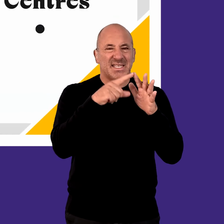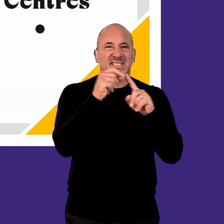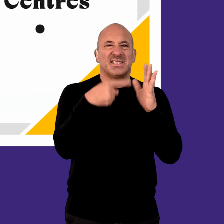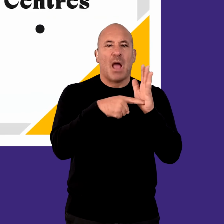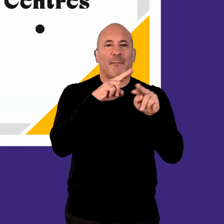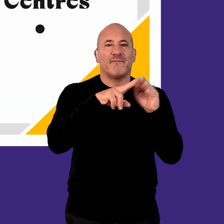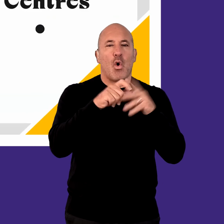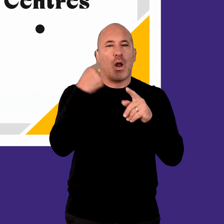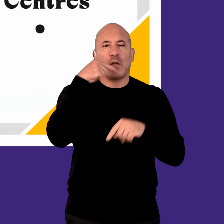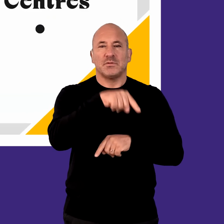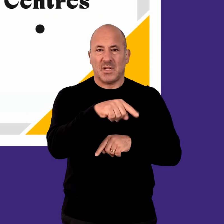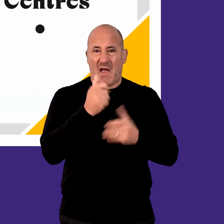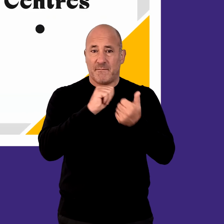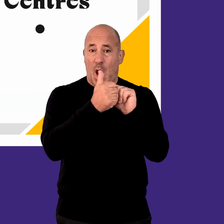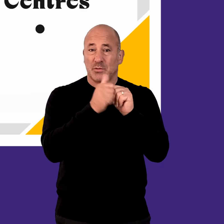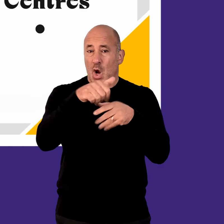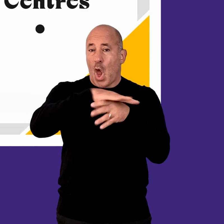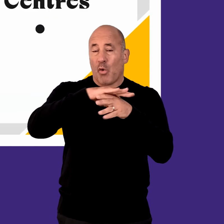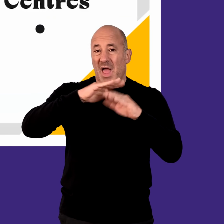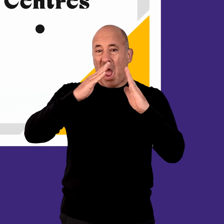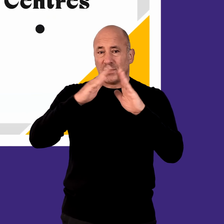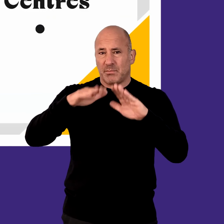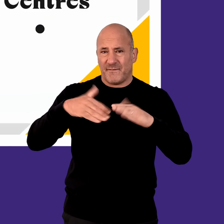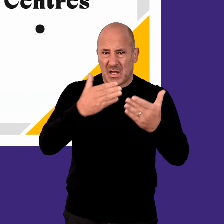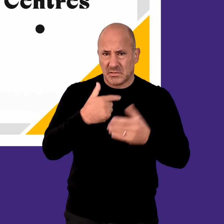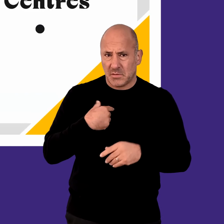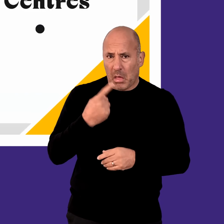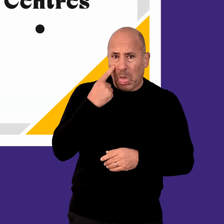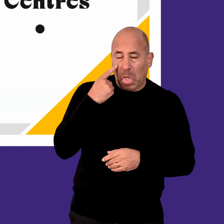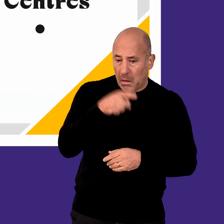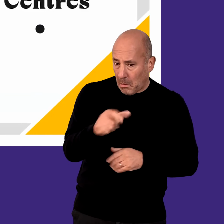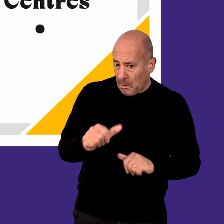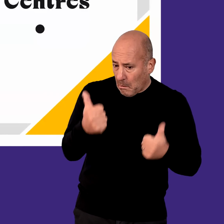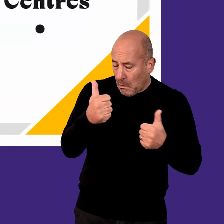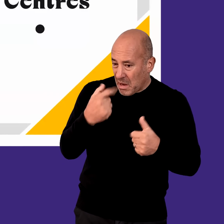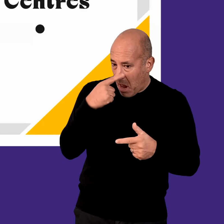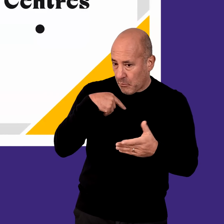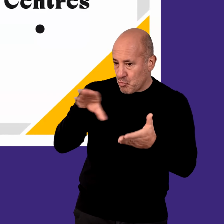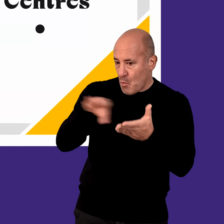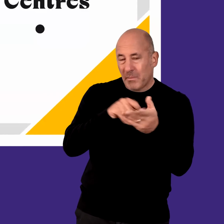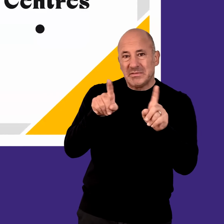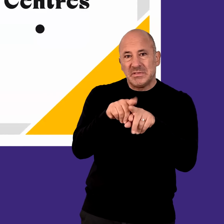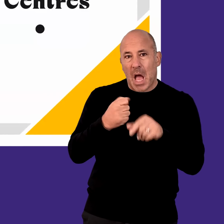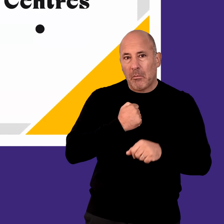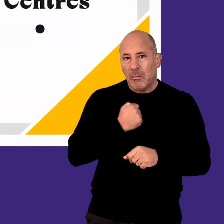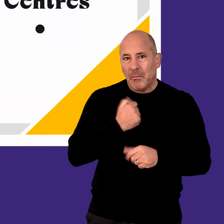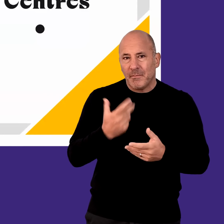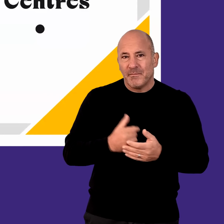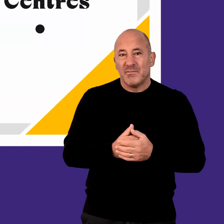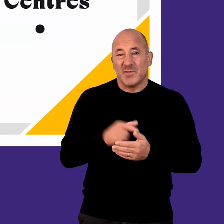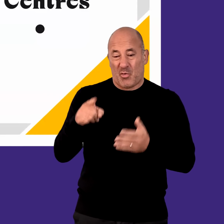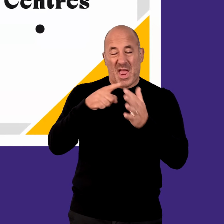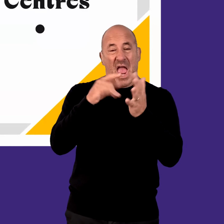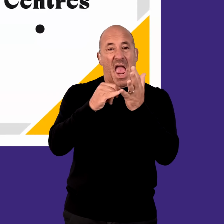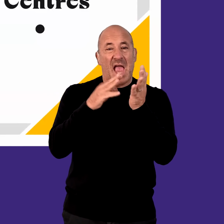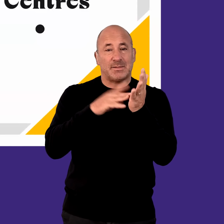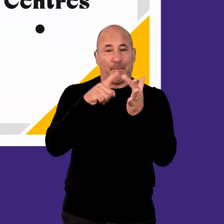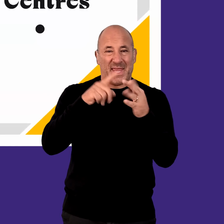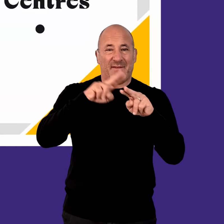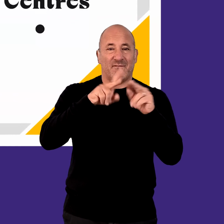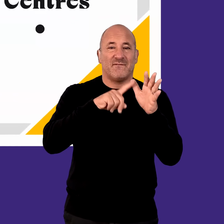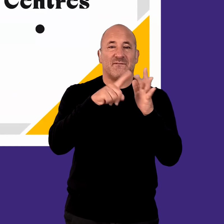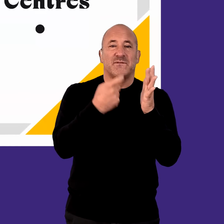developing a partnership with their local housing provider, and we were keen to see whether that was something that could be replicated elsewhere. So